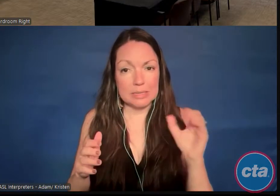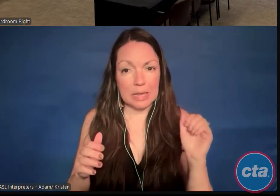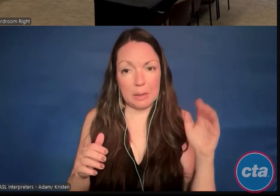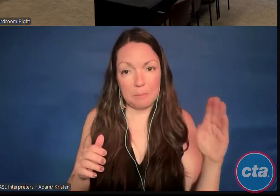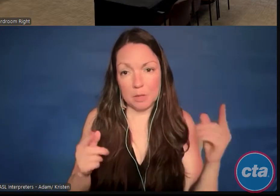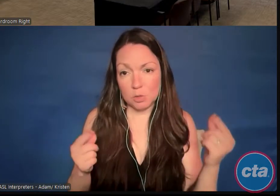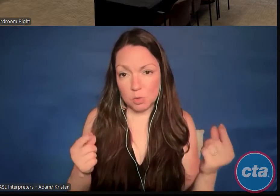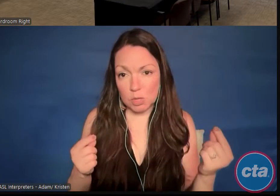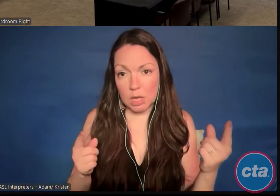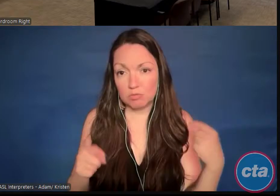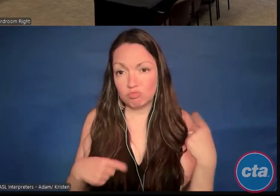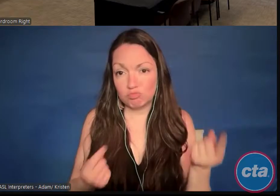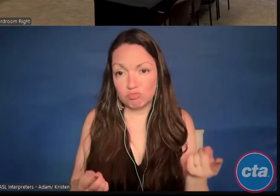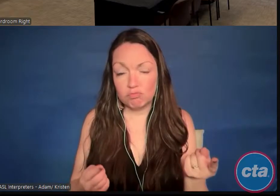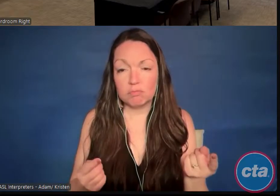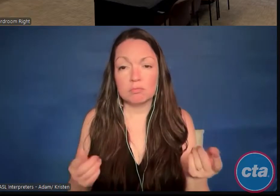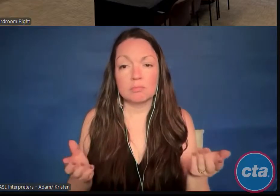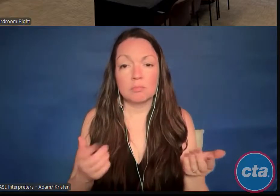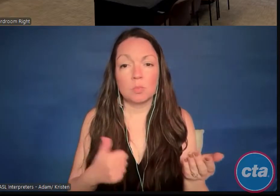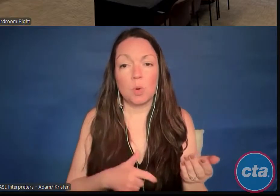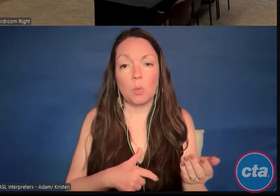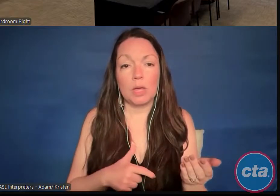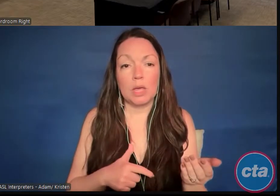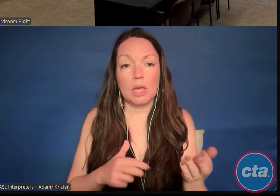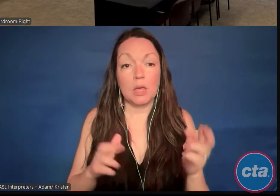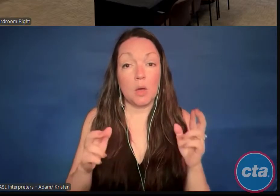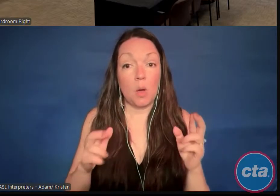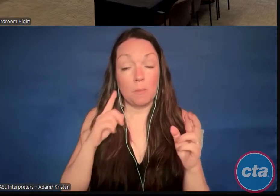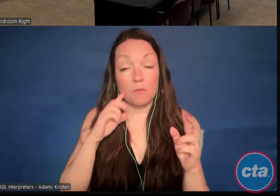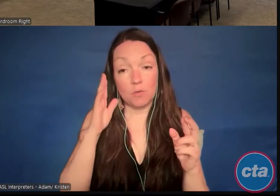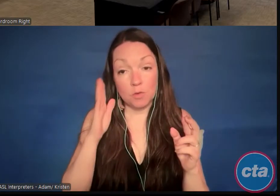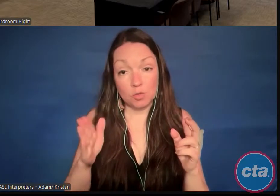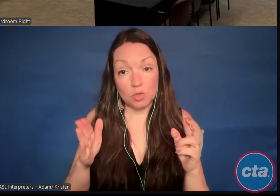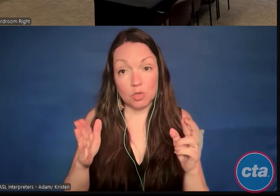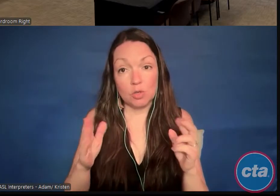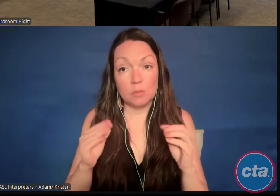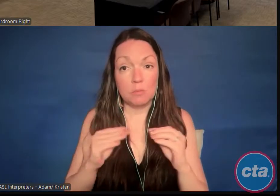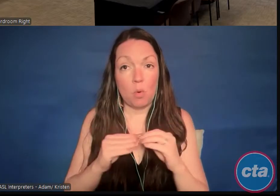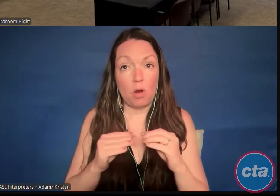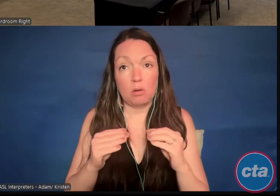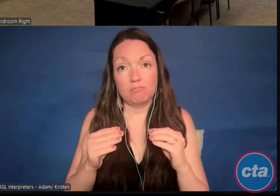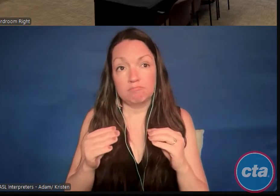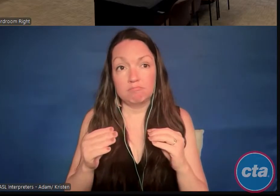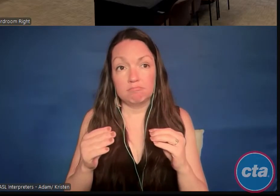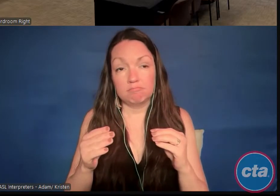to, kind of what we are hoping for the future. Is more of a,